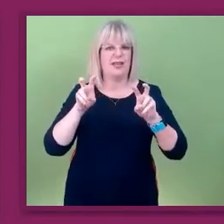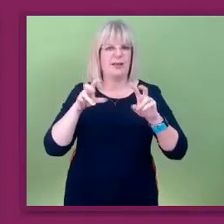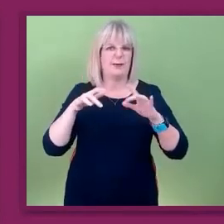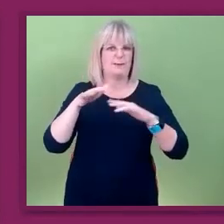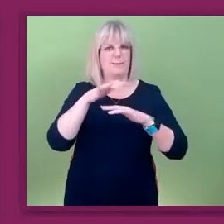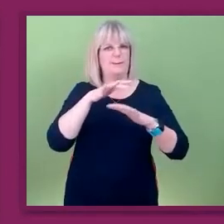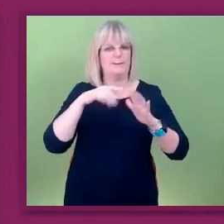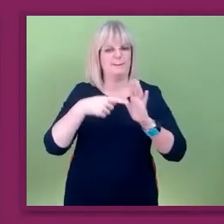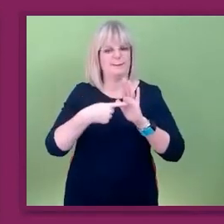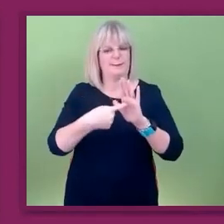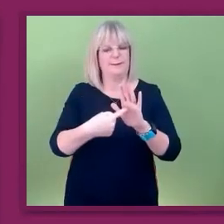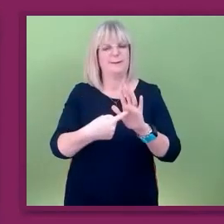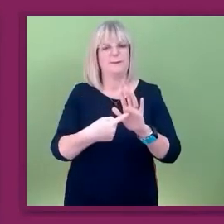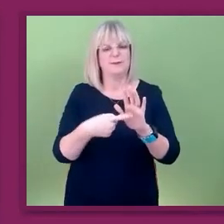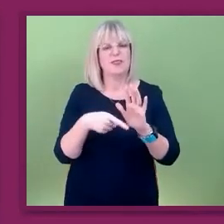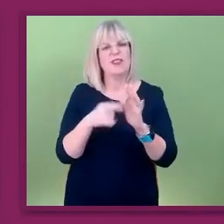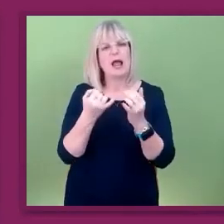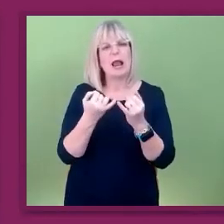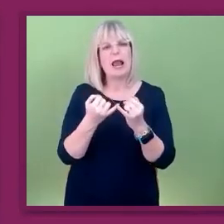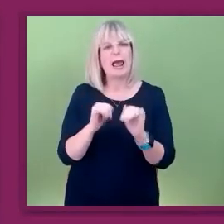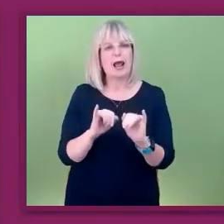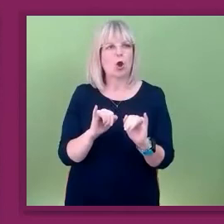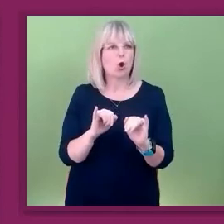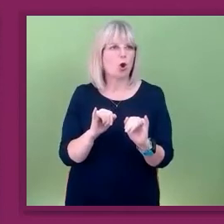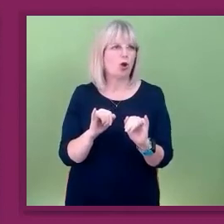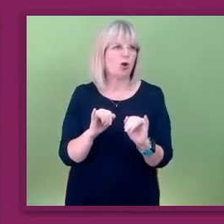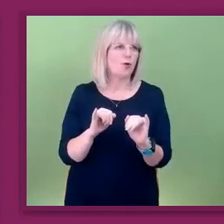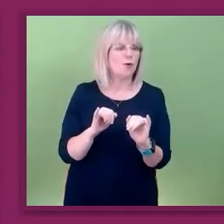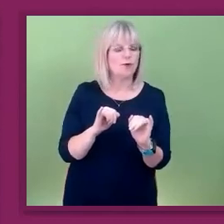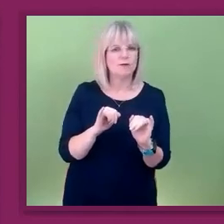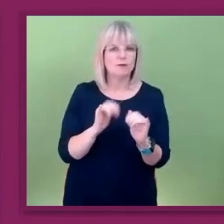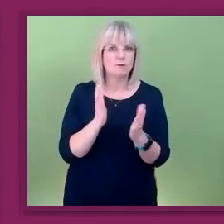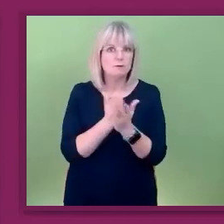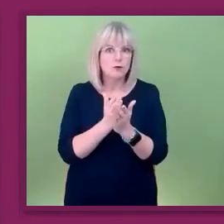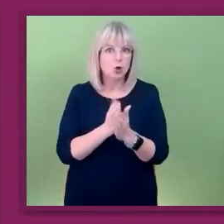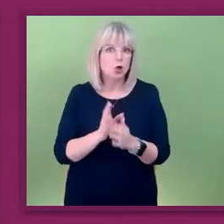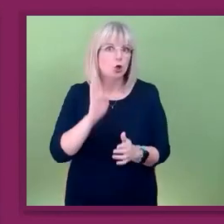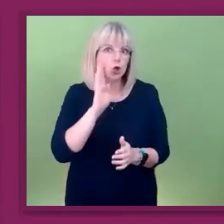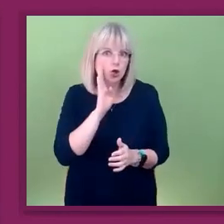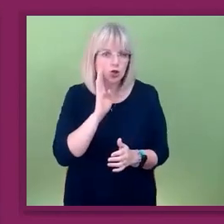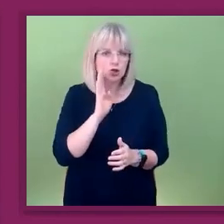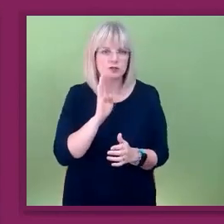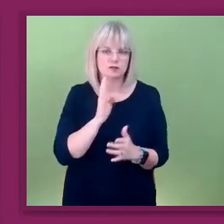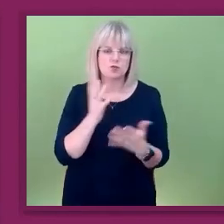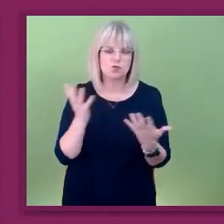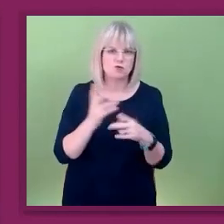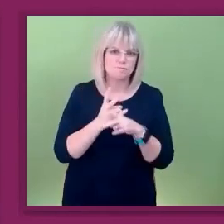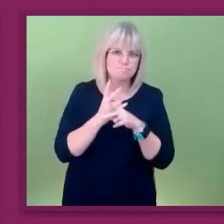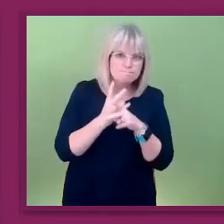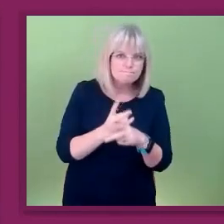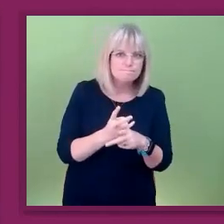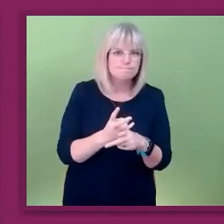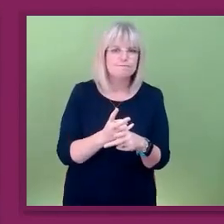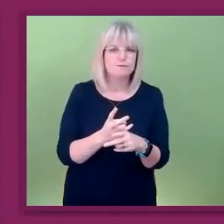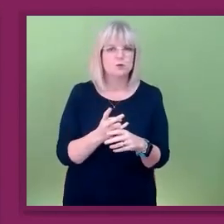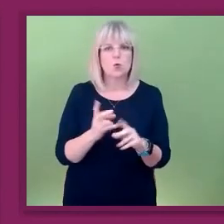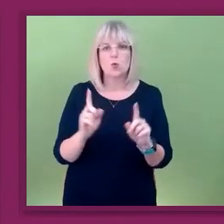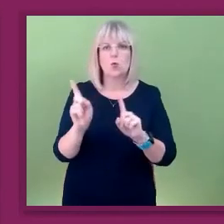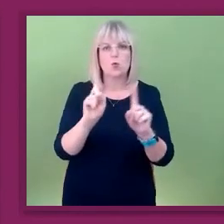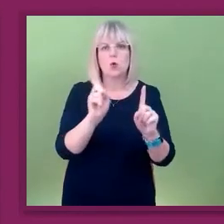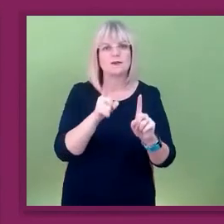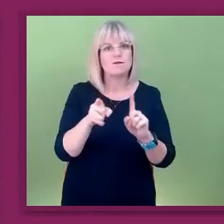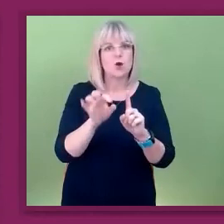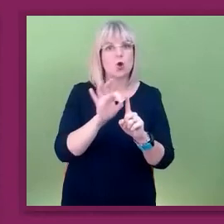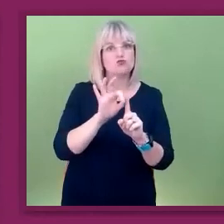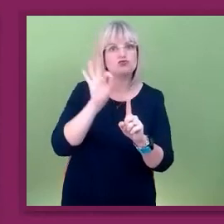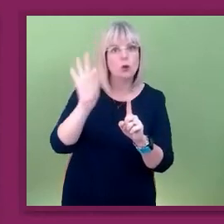of women feeling heard and being listened to. So whatever it is that you are requesting or you need in that